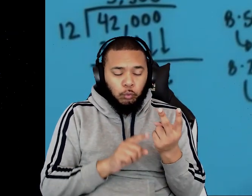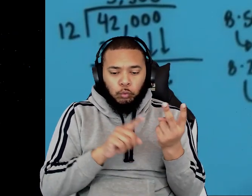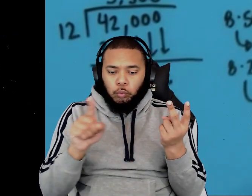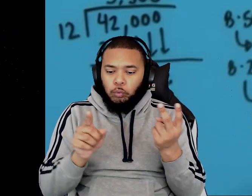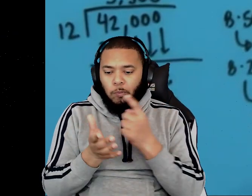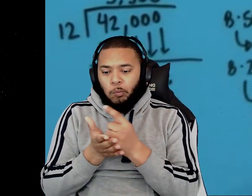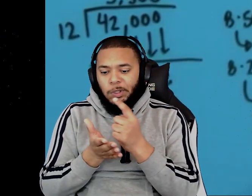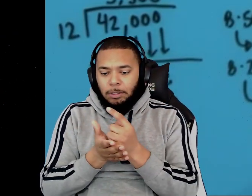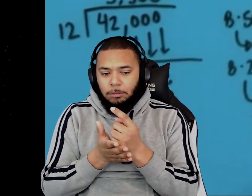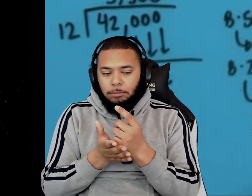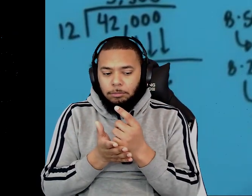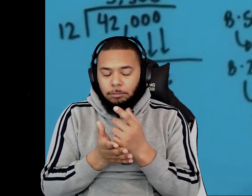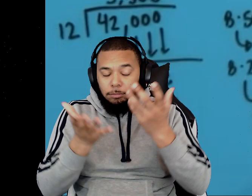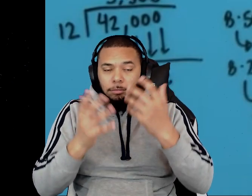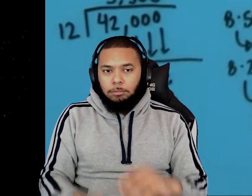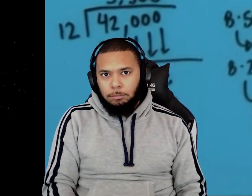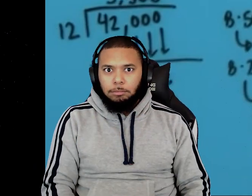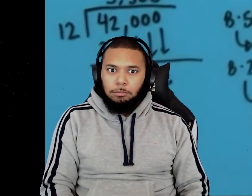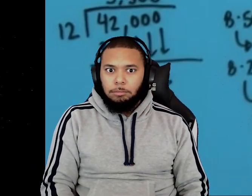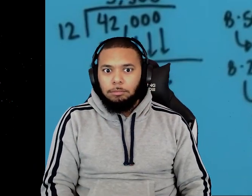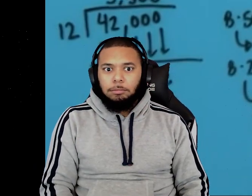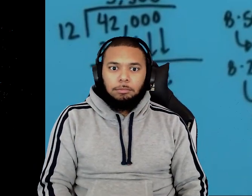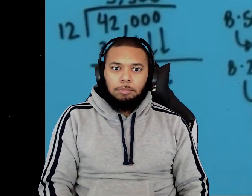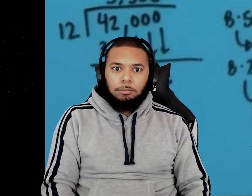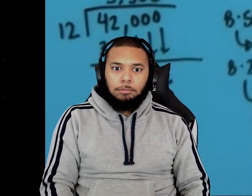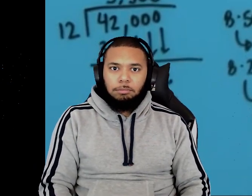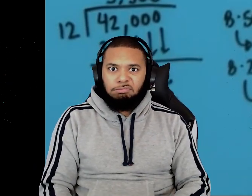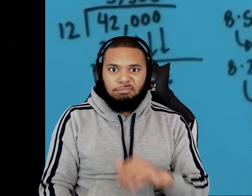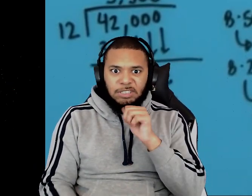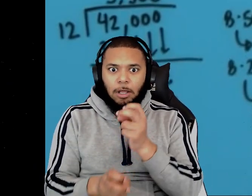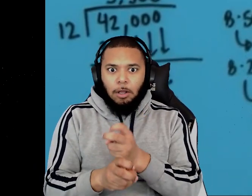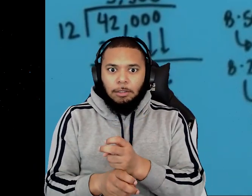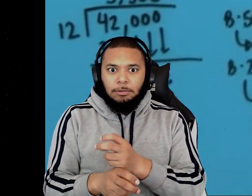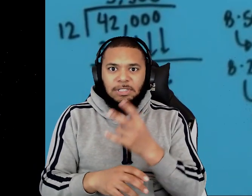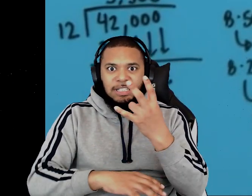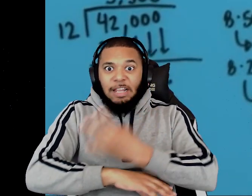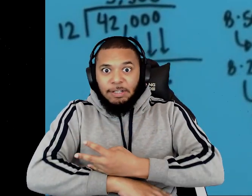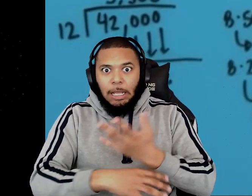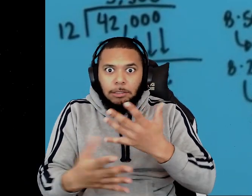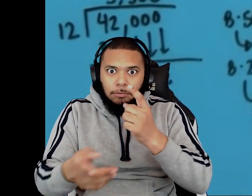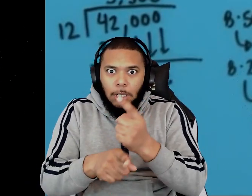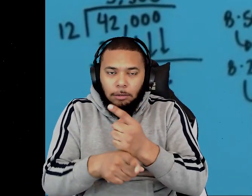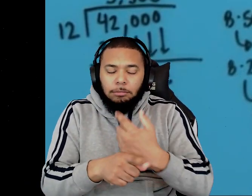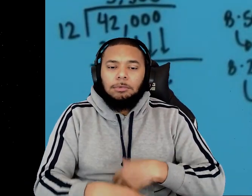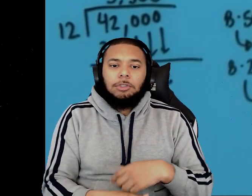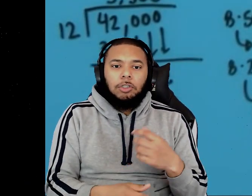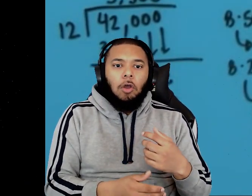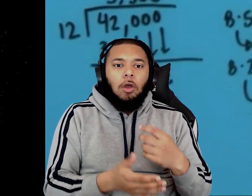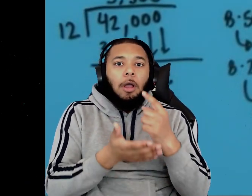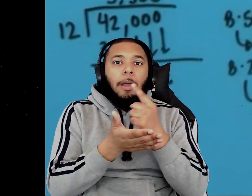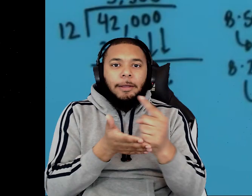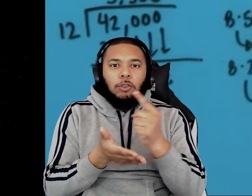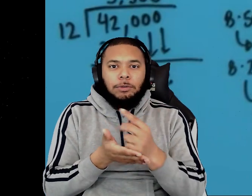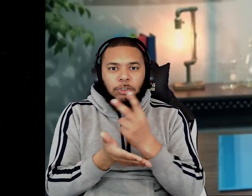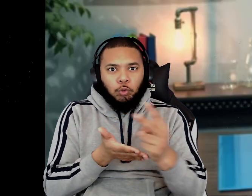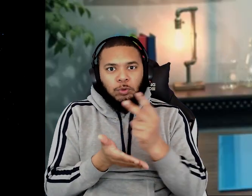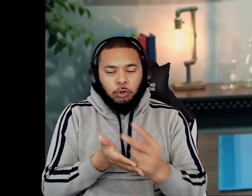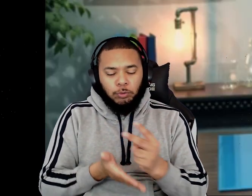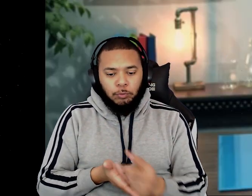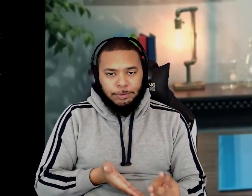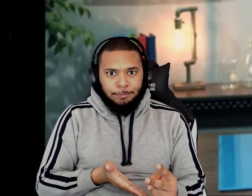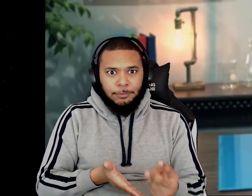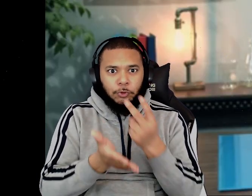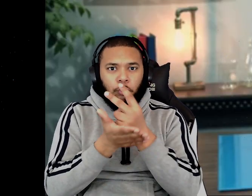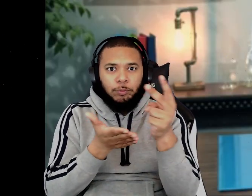and weekly, right? All right, that's not hard, 2 weeks, right? So 2 weeks, so every 2